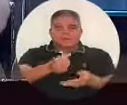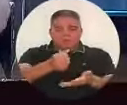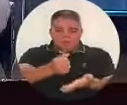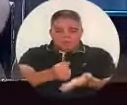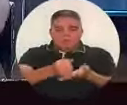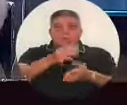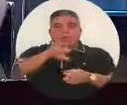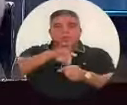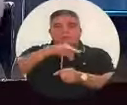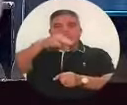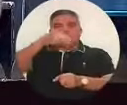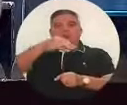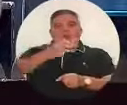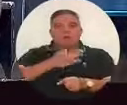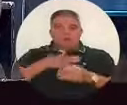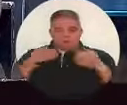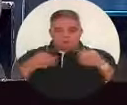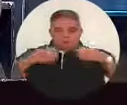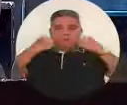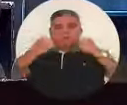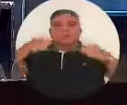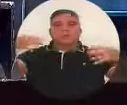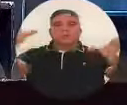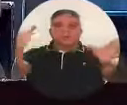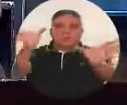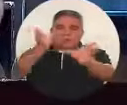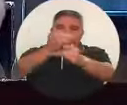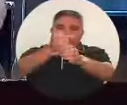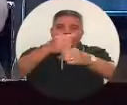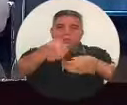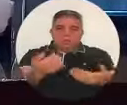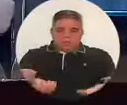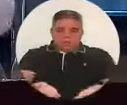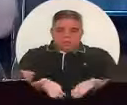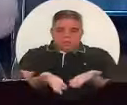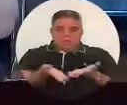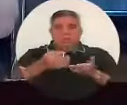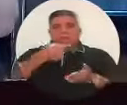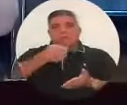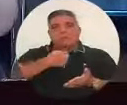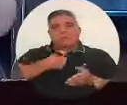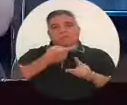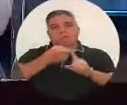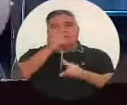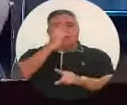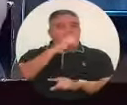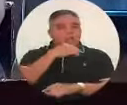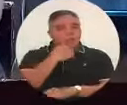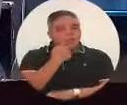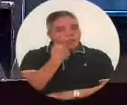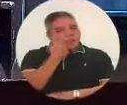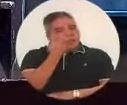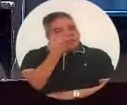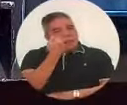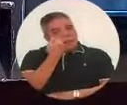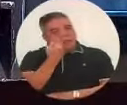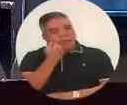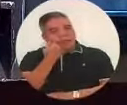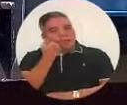name. Rescued my soul, my stronghold, lifts me from